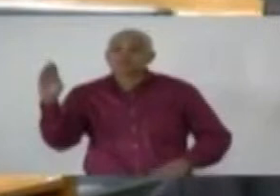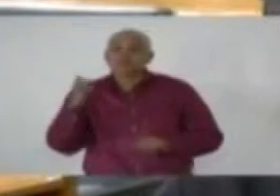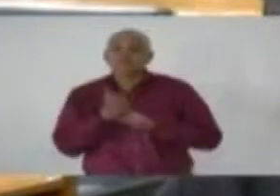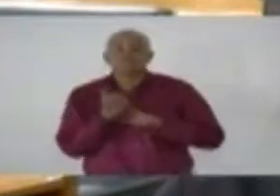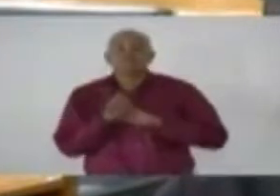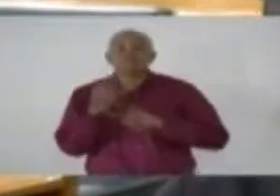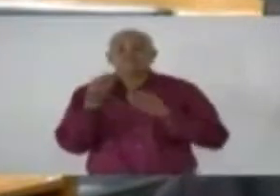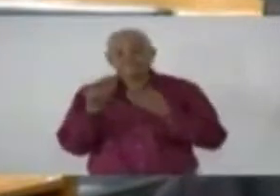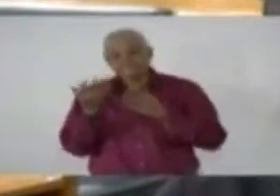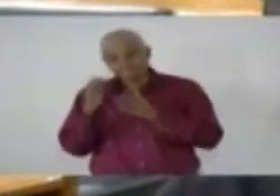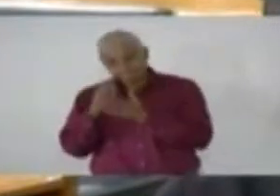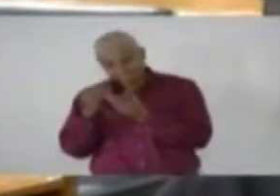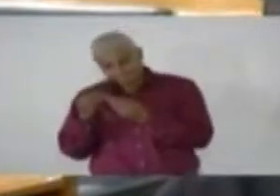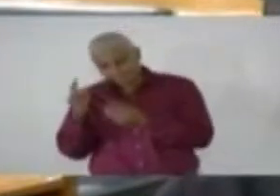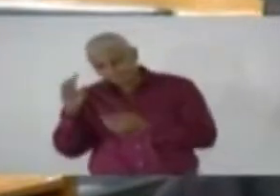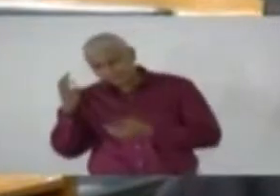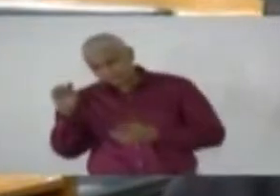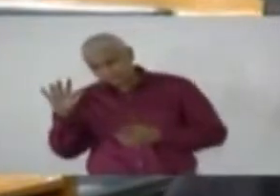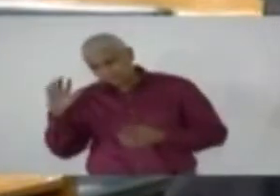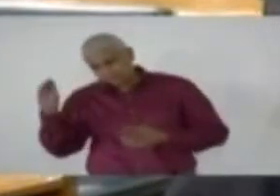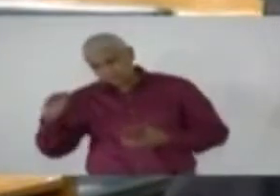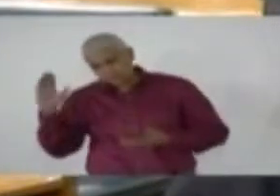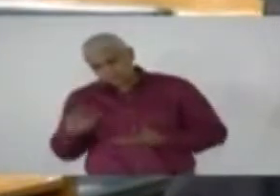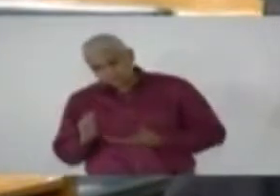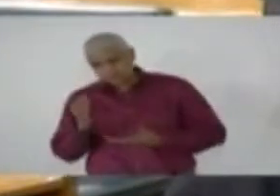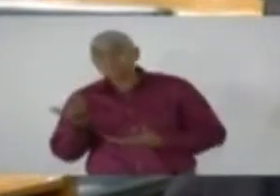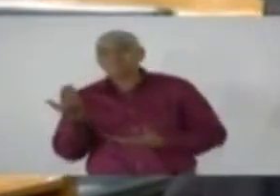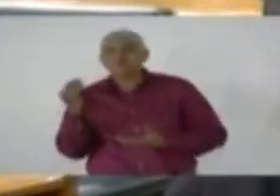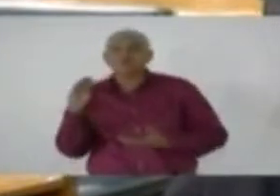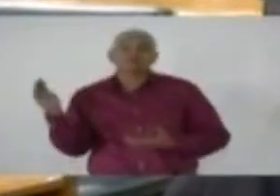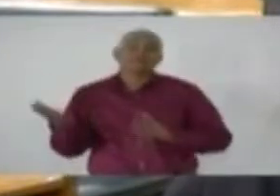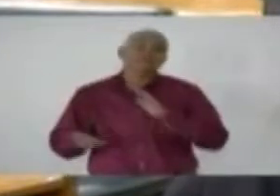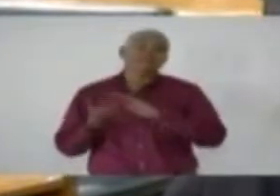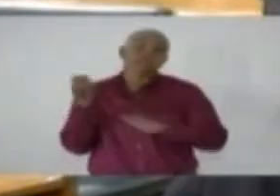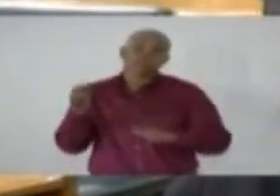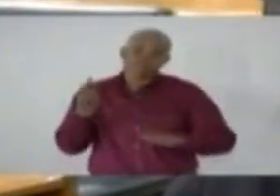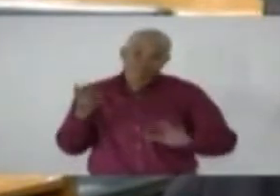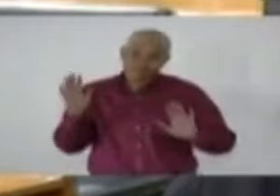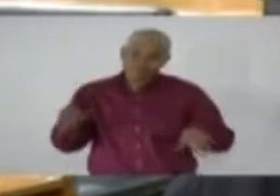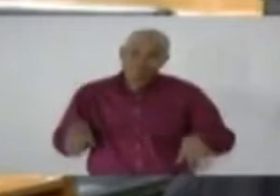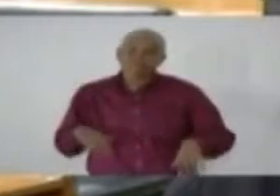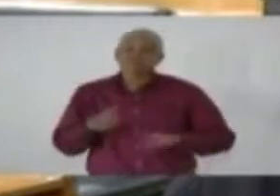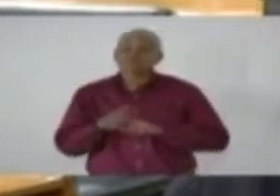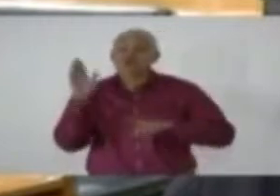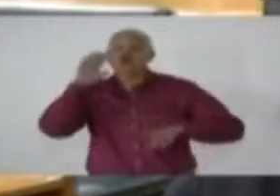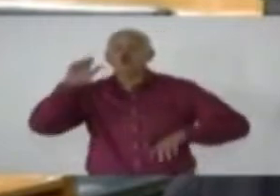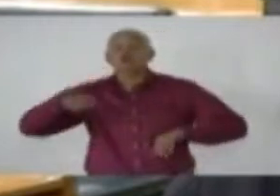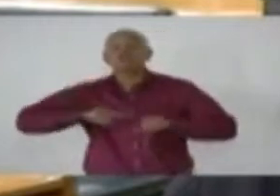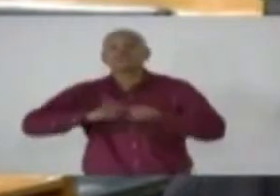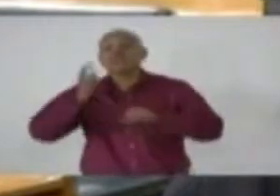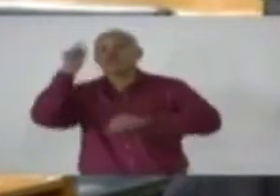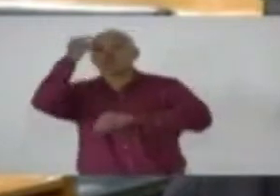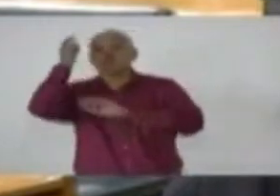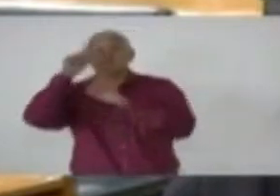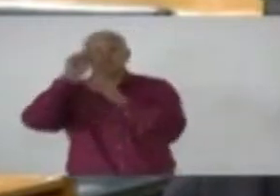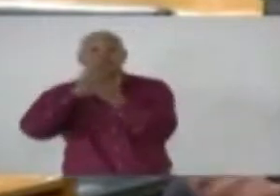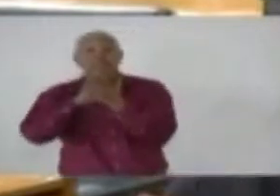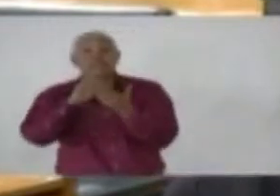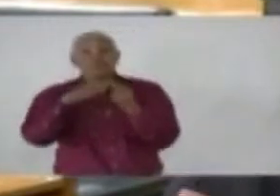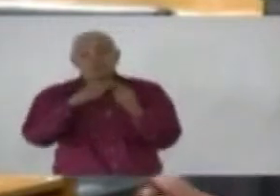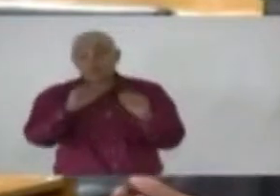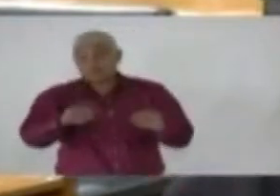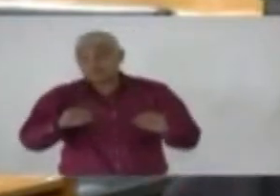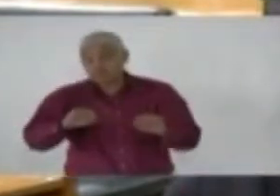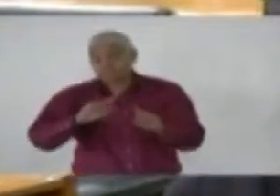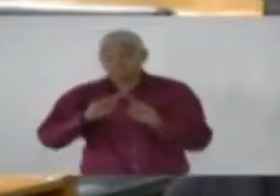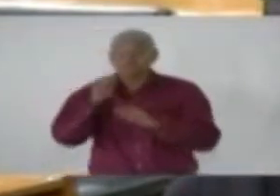year. Let's not forget that all that started because the government believes that whenever possible, not all the time,